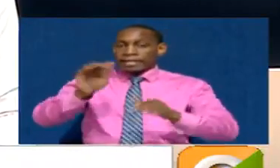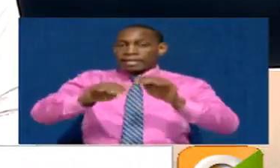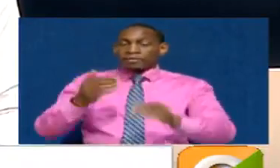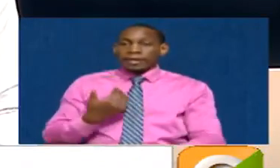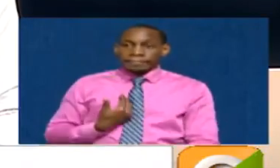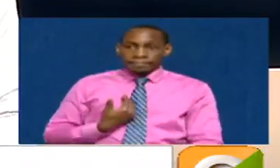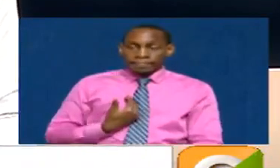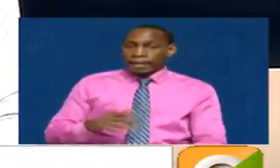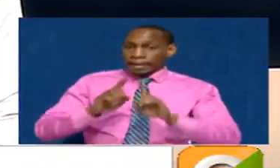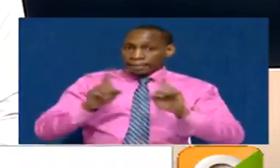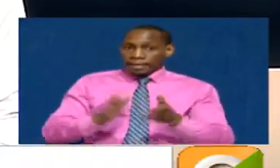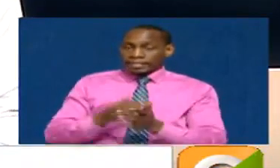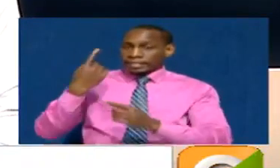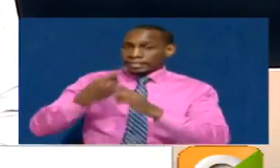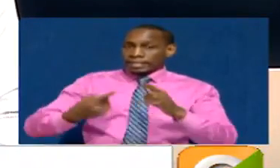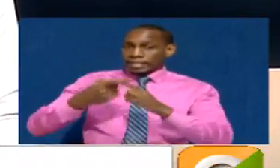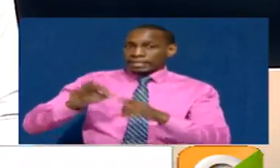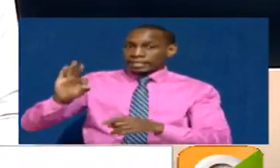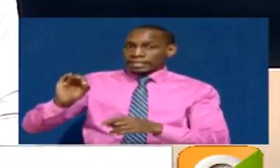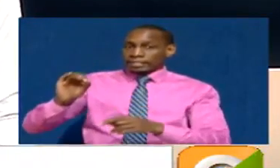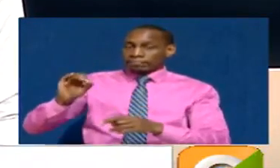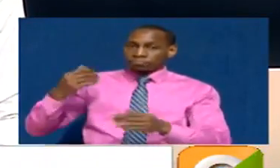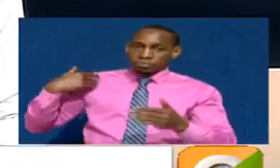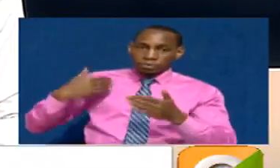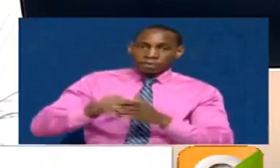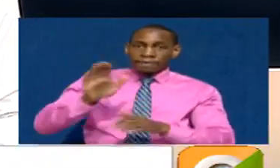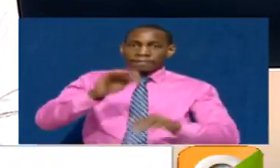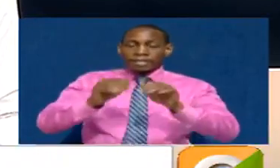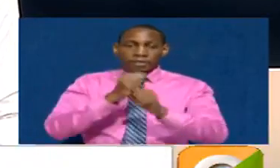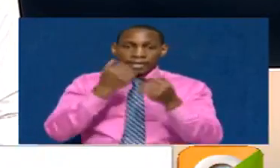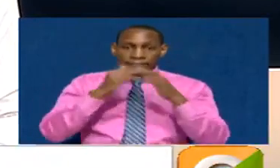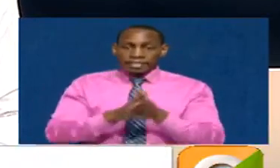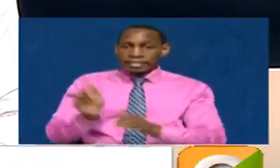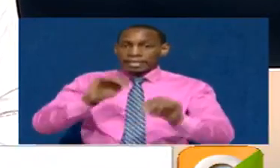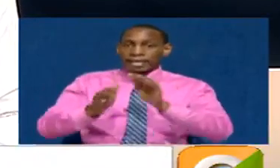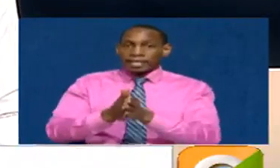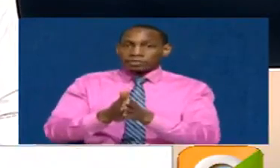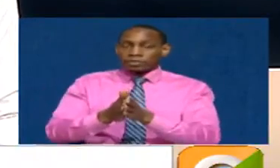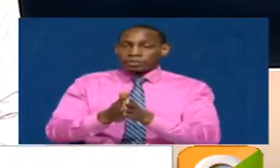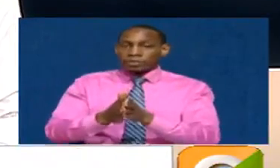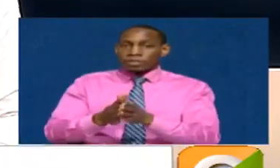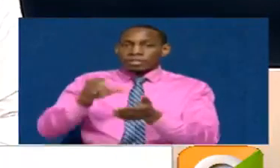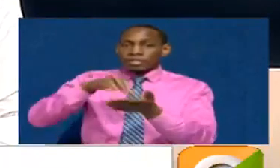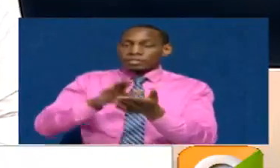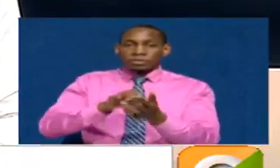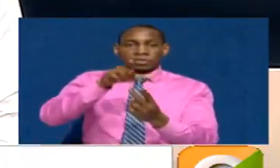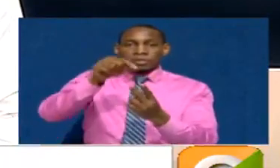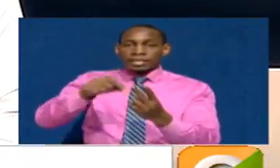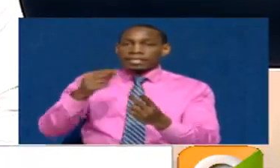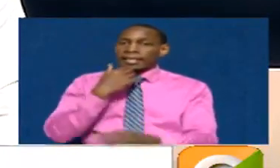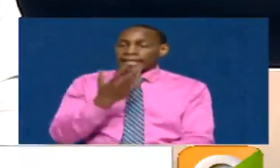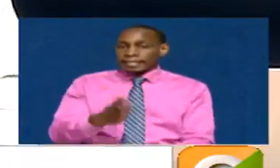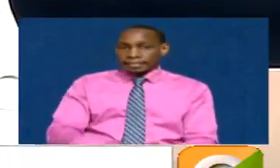ballot. But nearly 30 years later and 5 elections down, election cycles are as choiceless as can